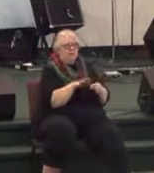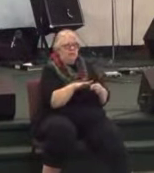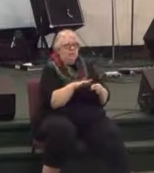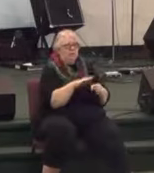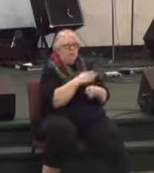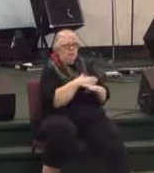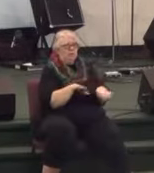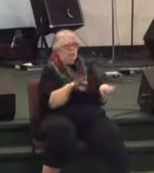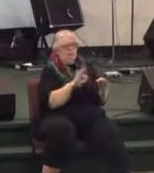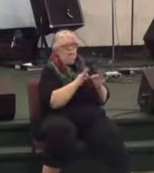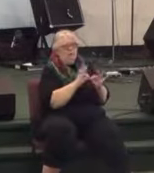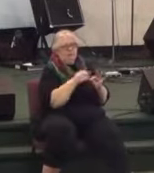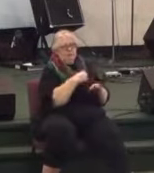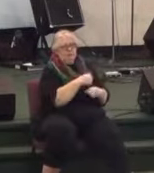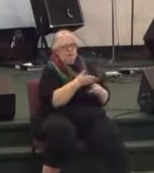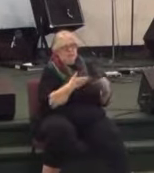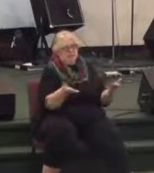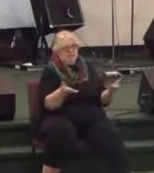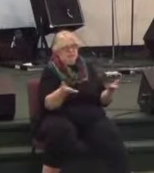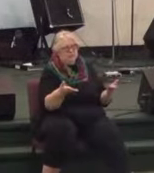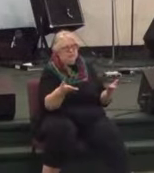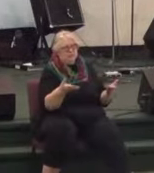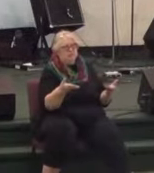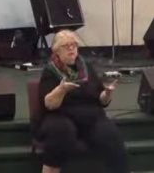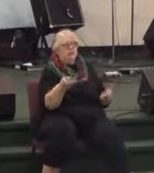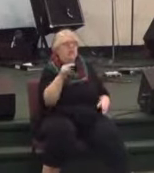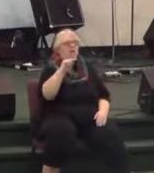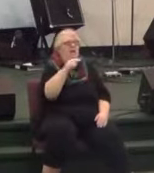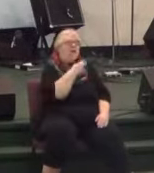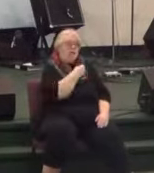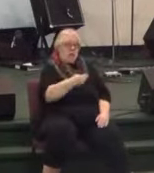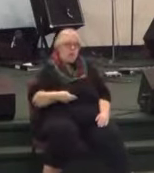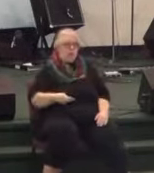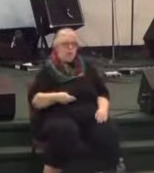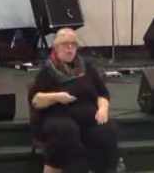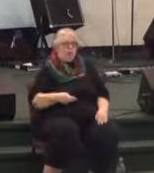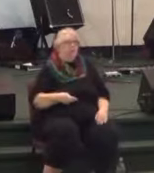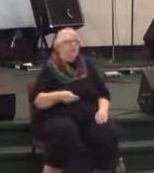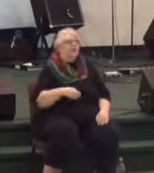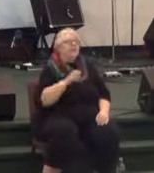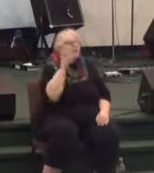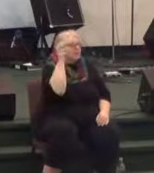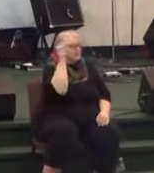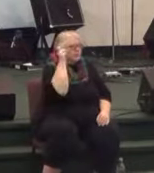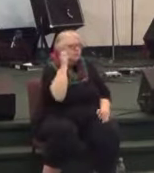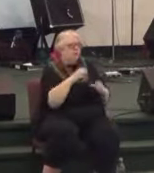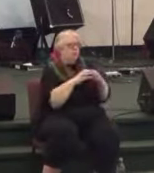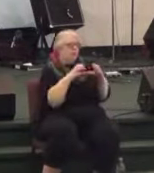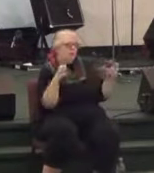only making it worse. Herod hears of a huge following, and he's threatened and persecutes the